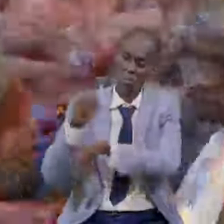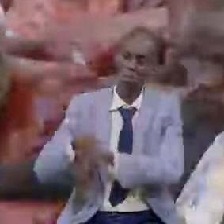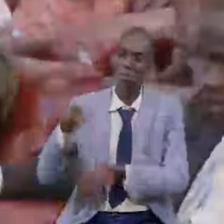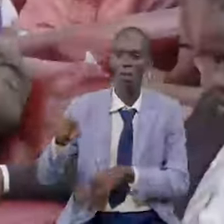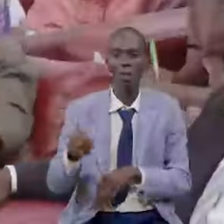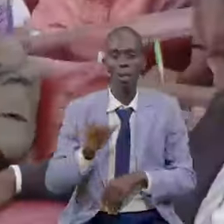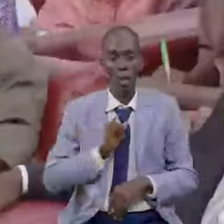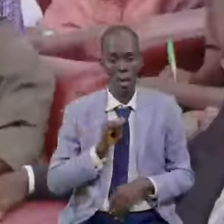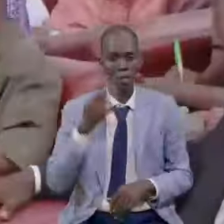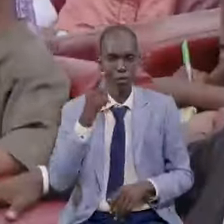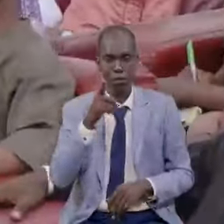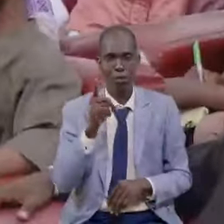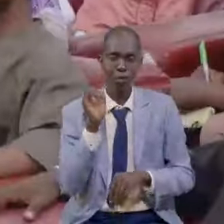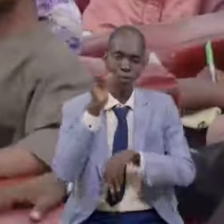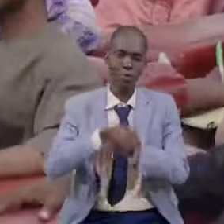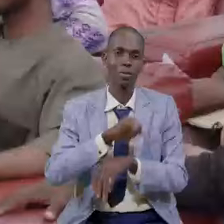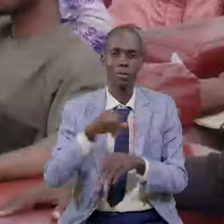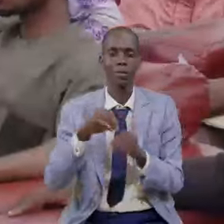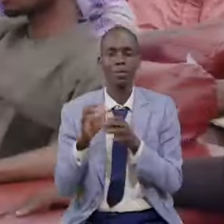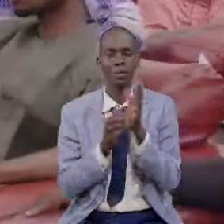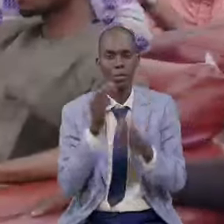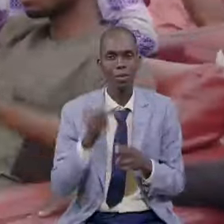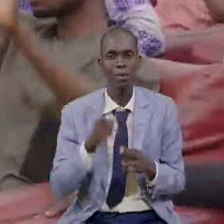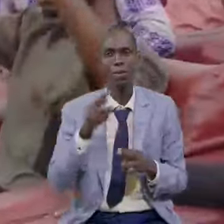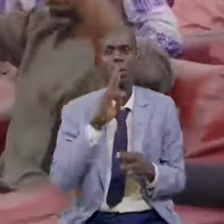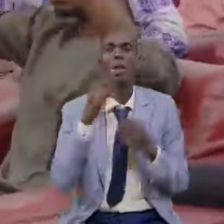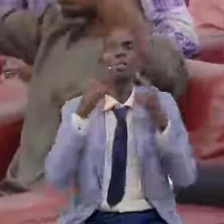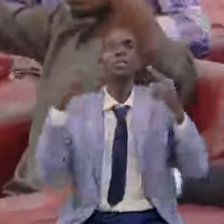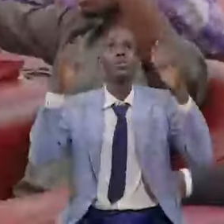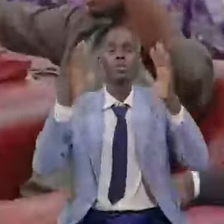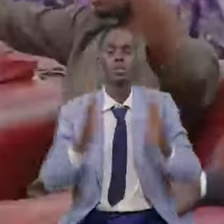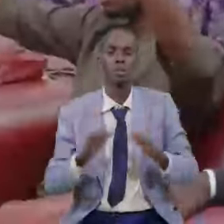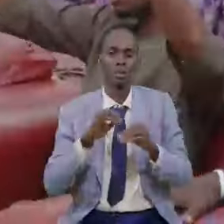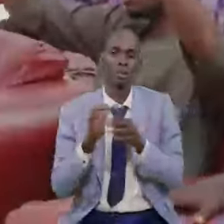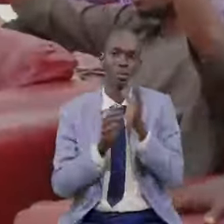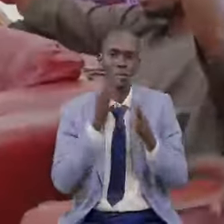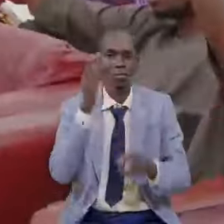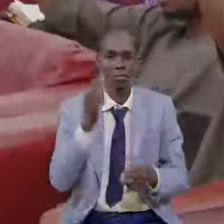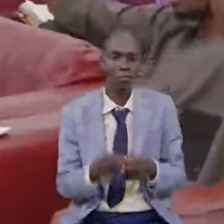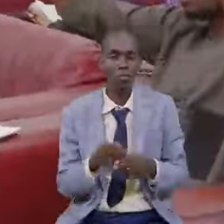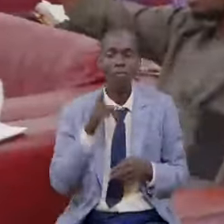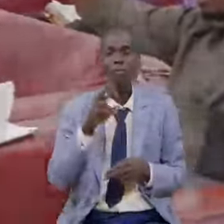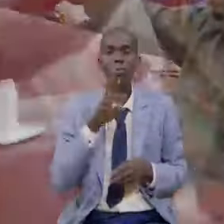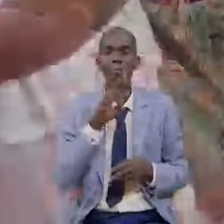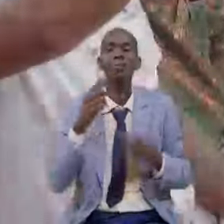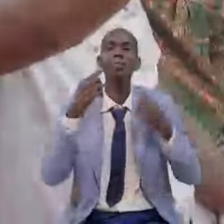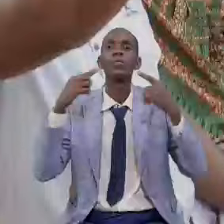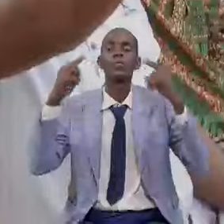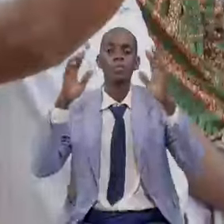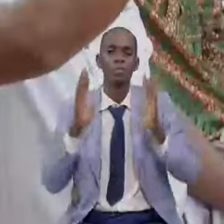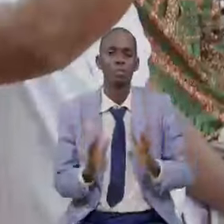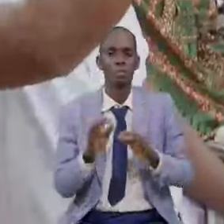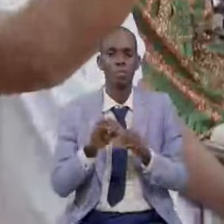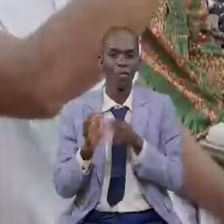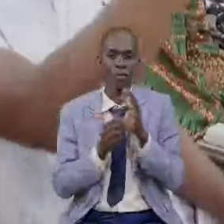it. An achiever. Where are the achievers? Where are the achievers? You'll achieve. He